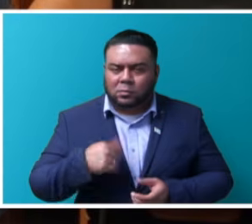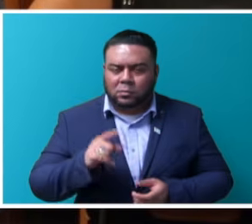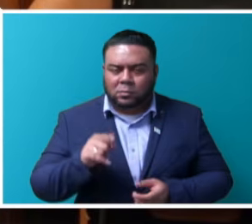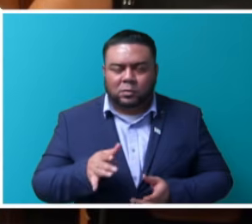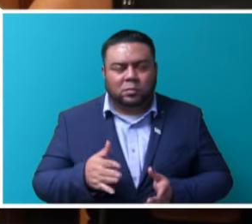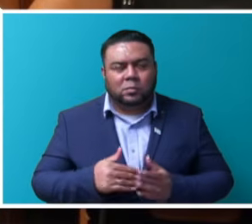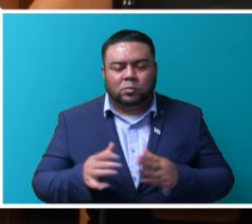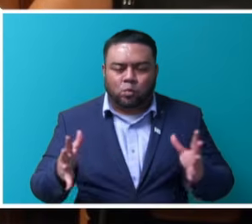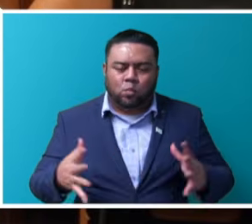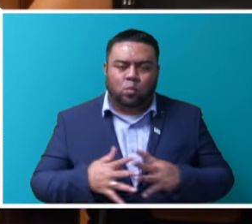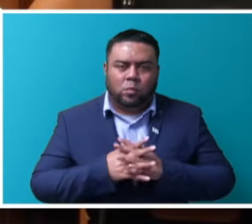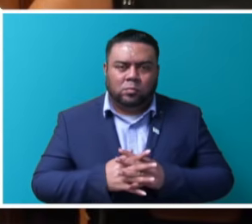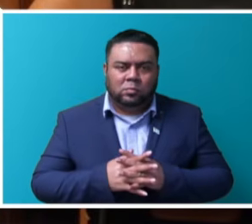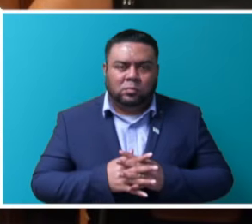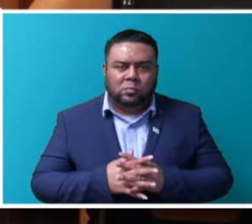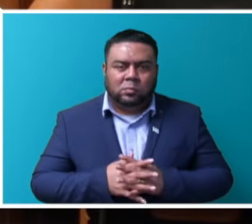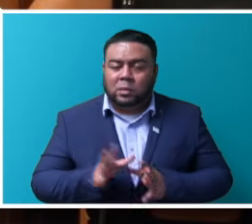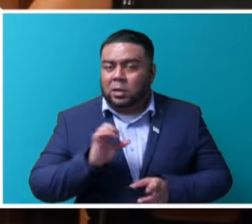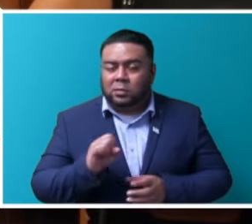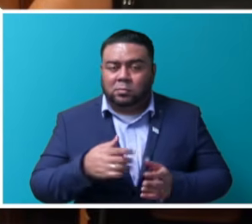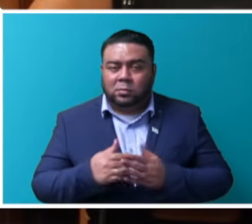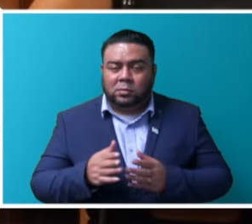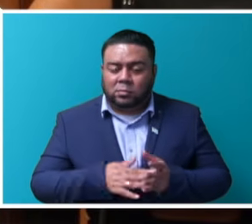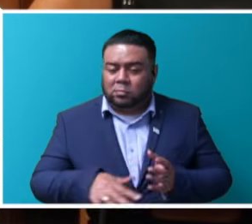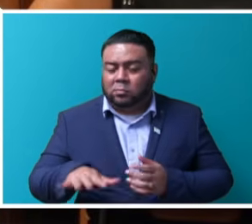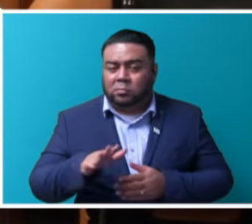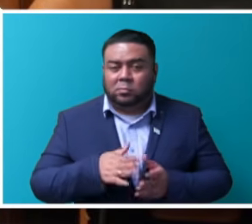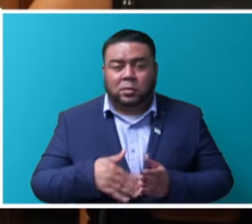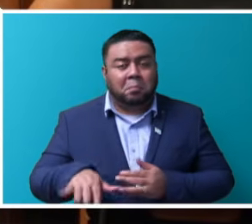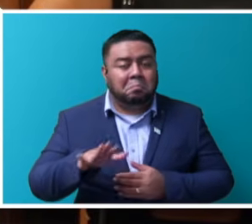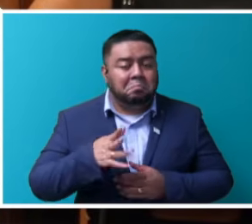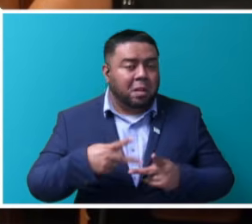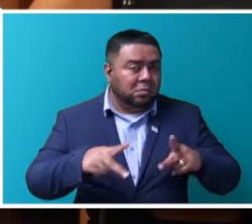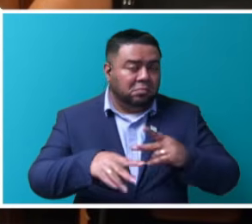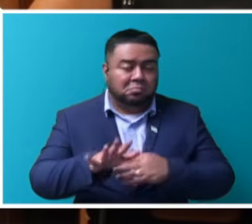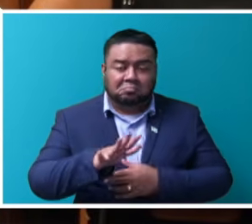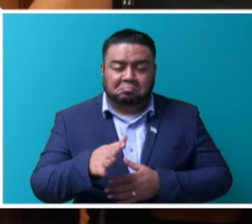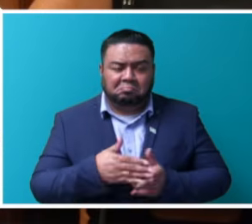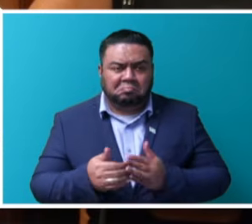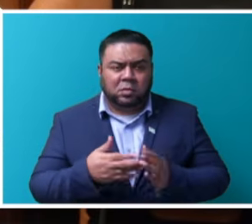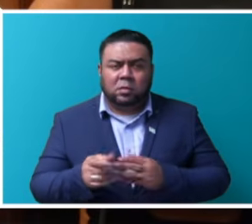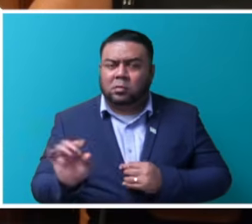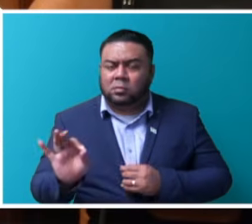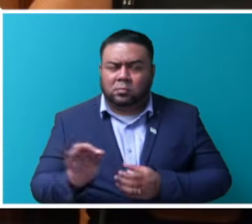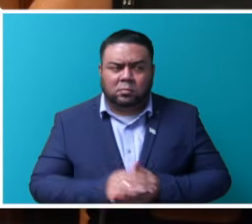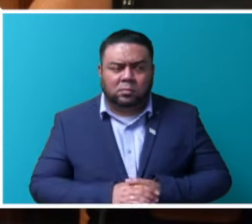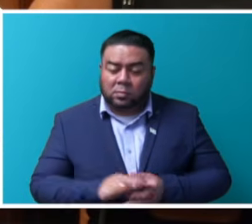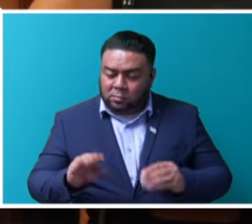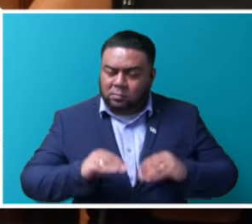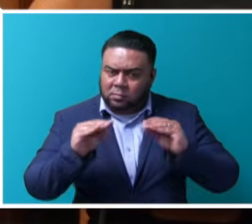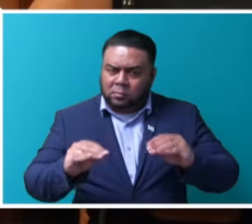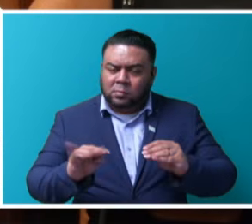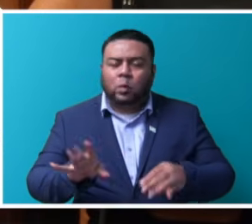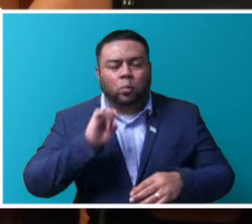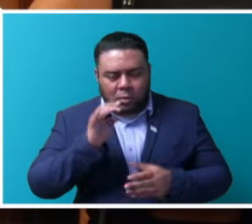to overcrowding, unmanaged burial grounds in some areas. This investment will